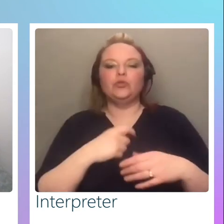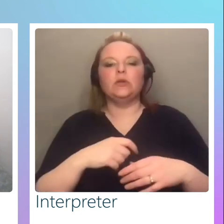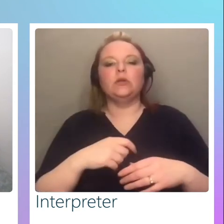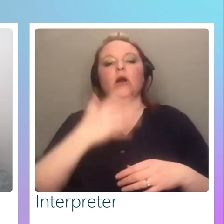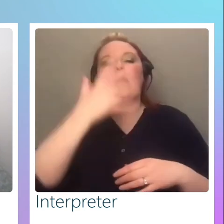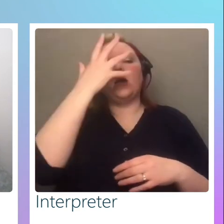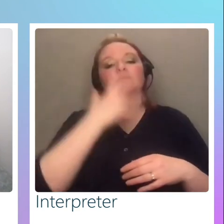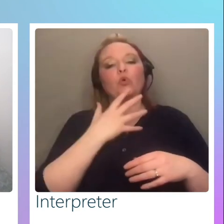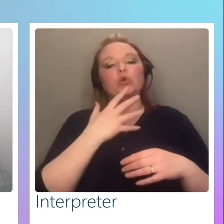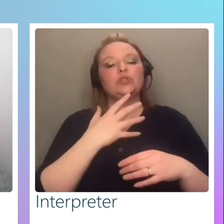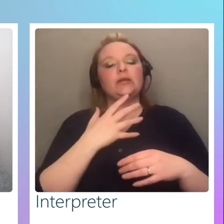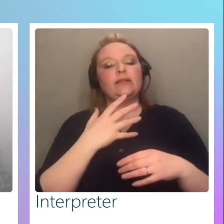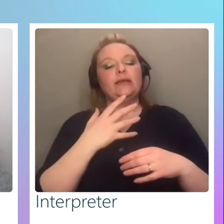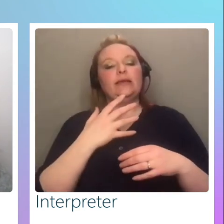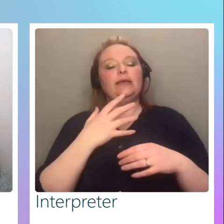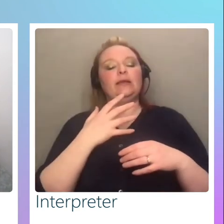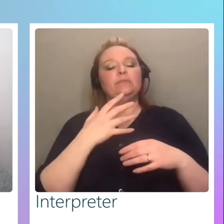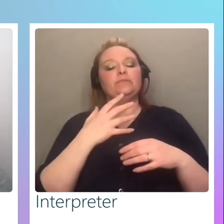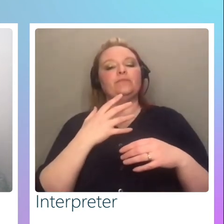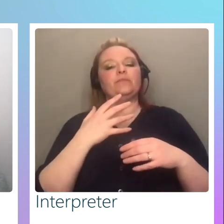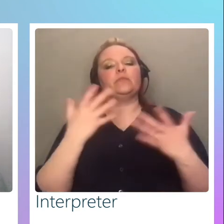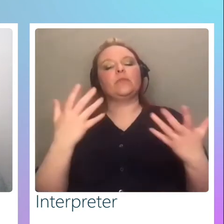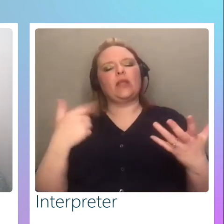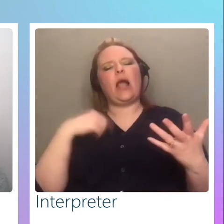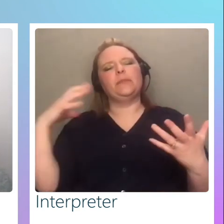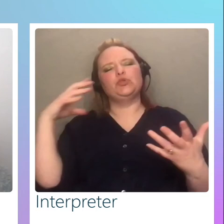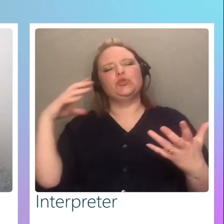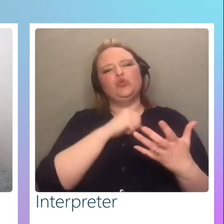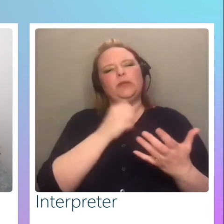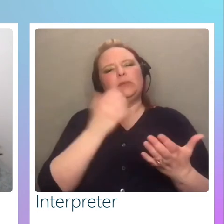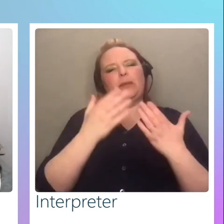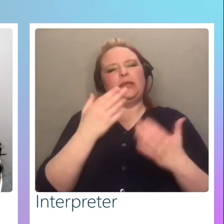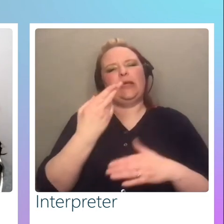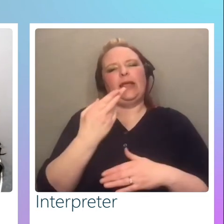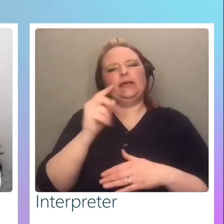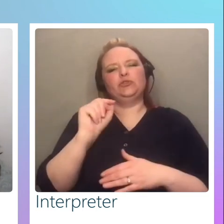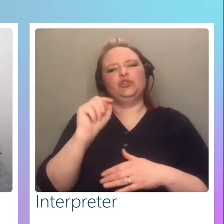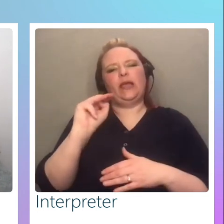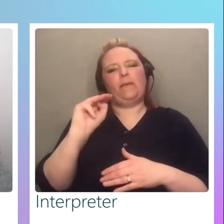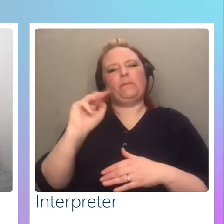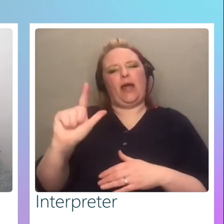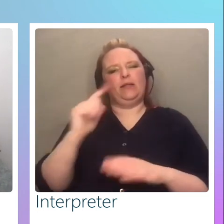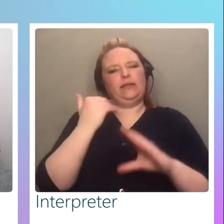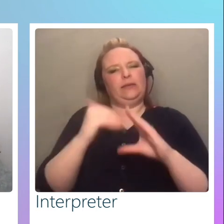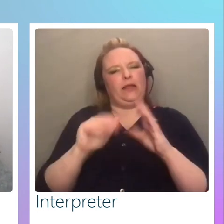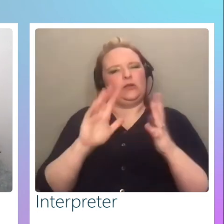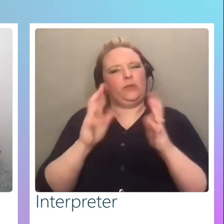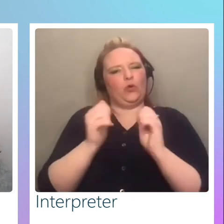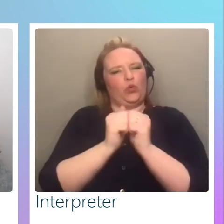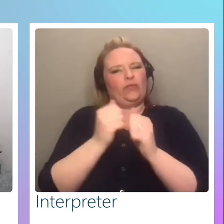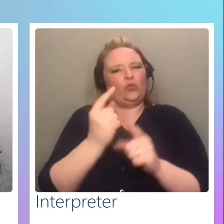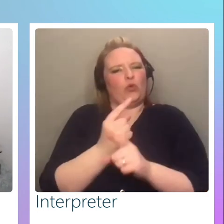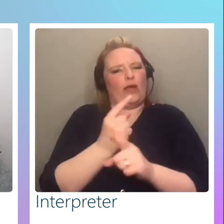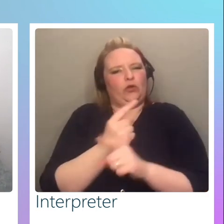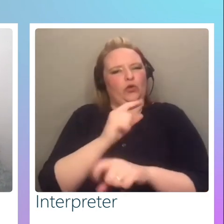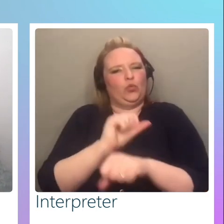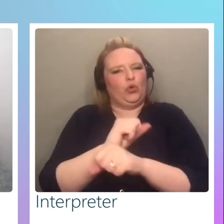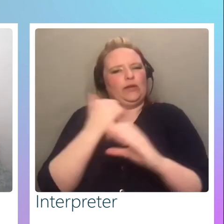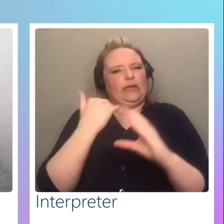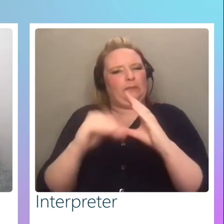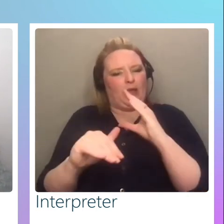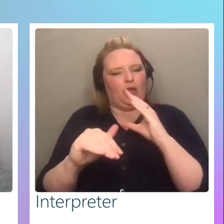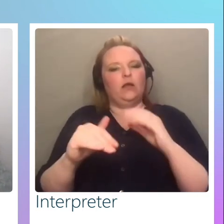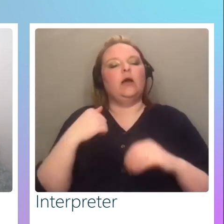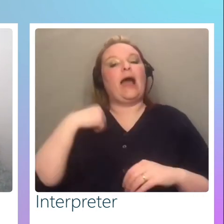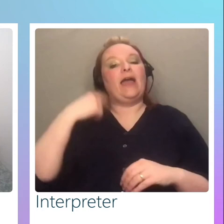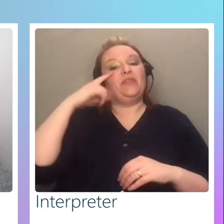Unfortunately, I think just in the base, I'm assuming this is maybe HTML emails versus, you know, your basic work emails. But I think